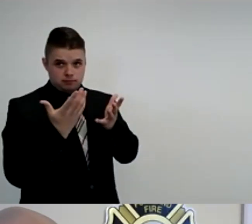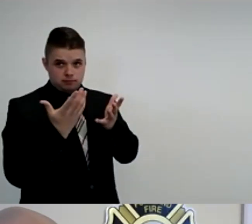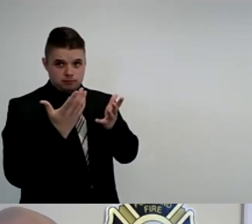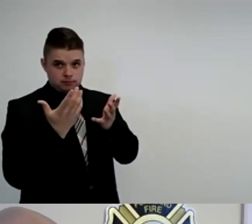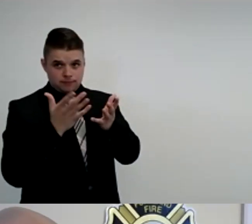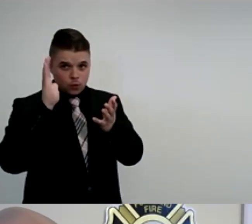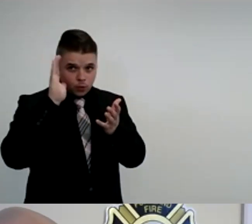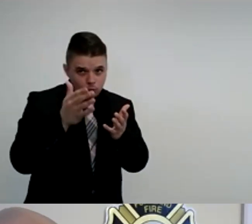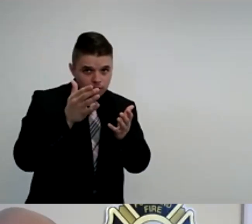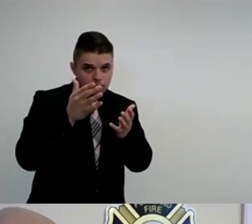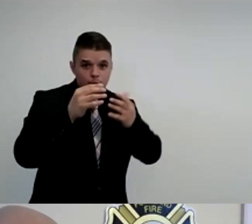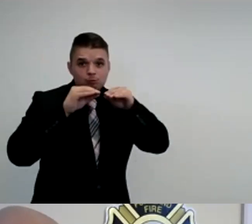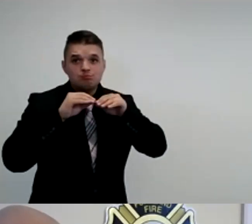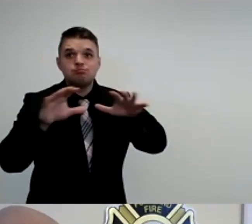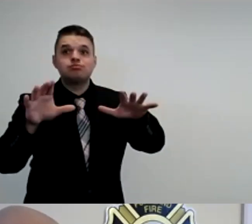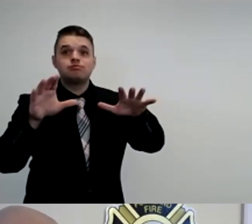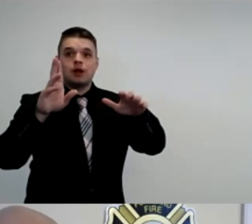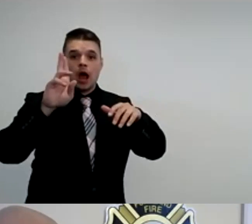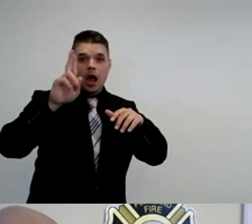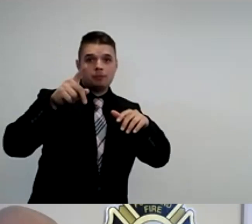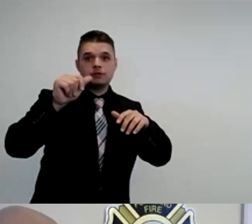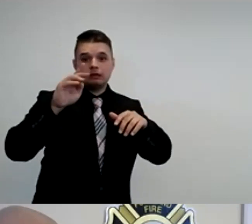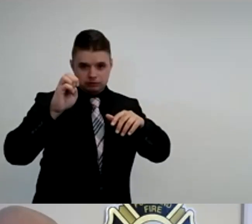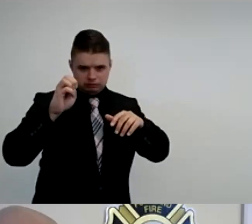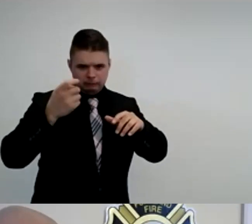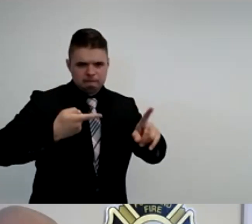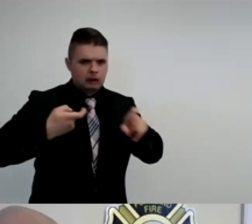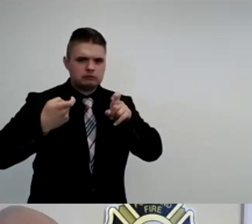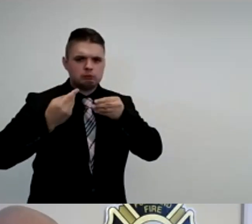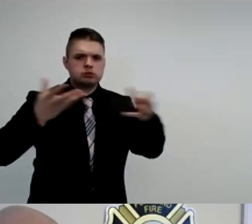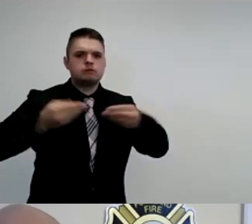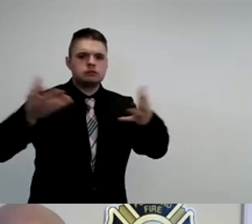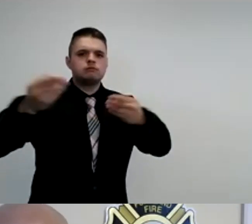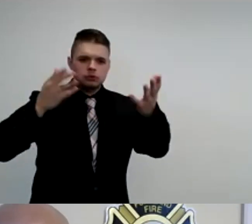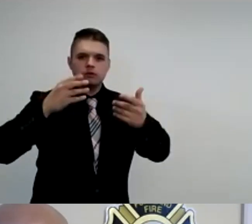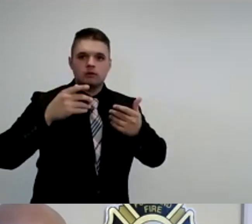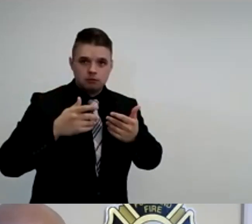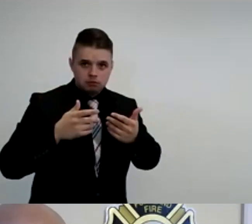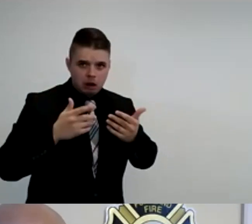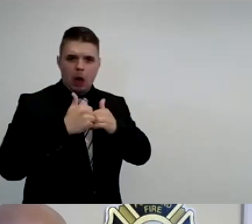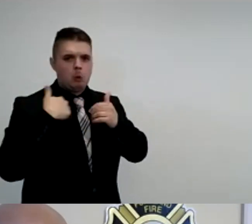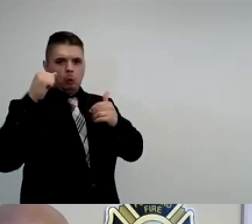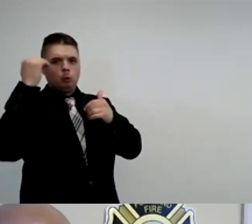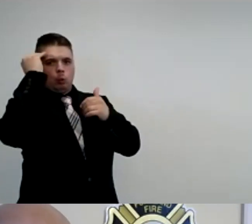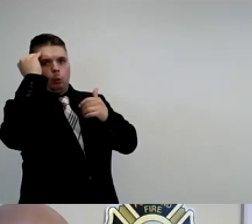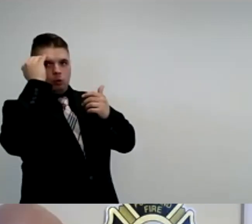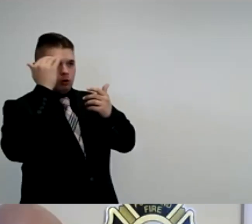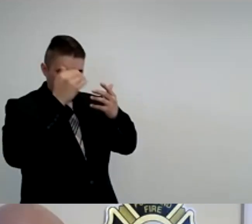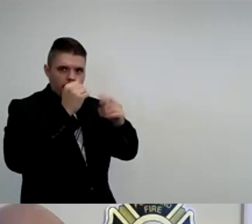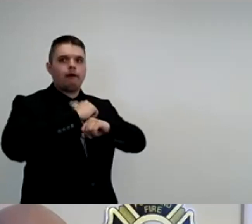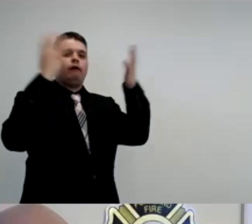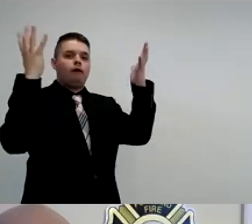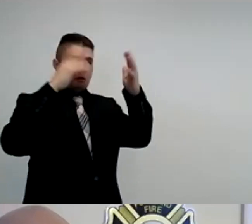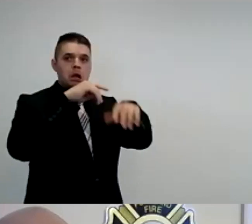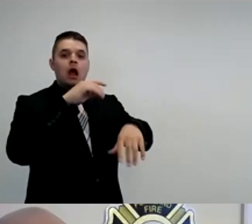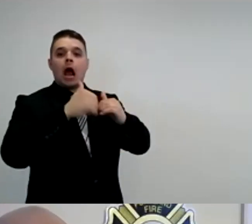that information be generated? How quickly will you know, basically? So that piece